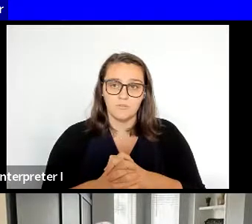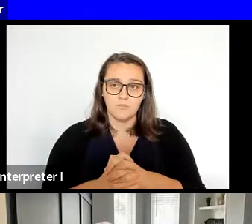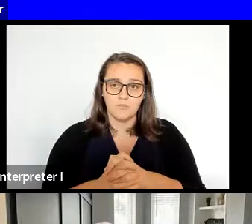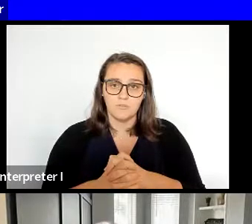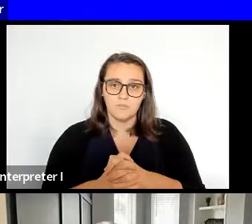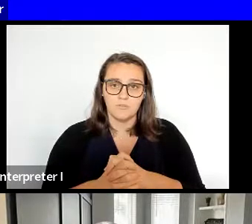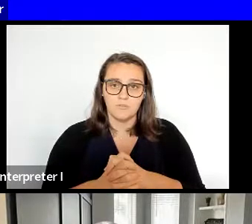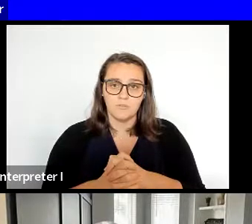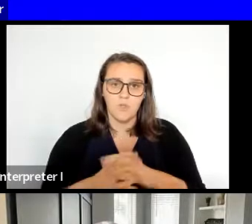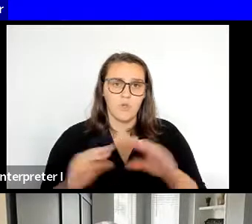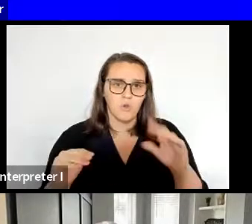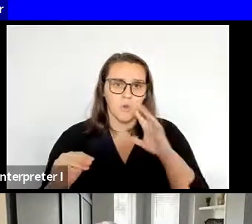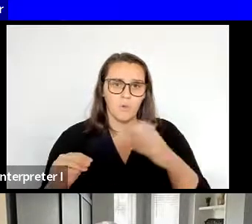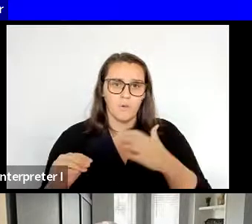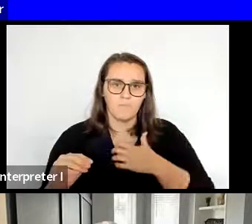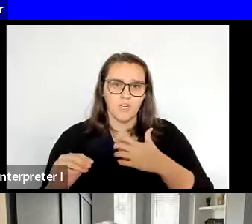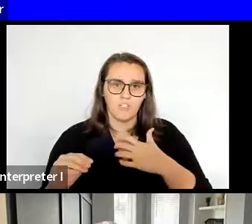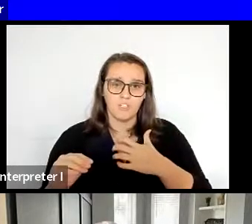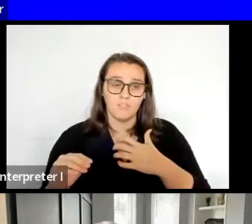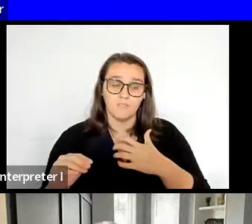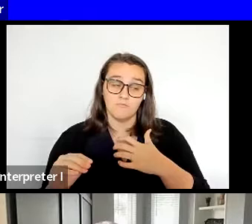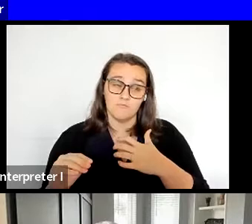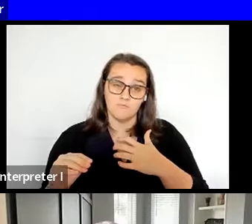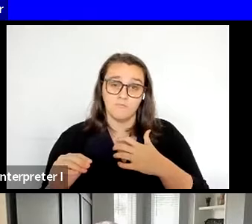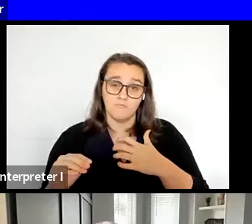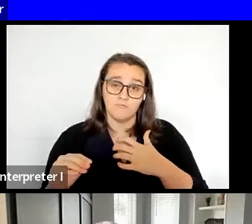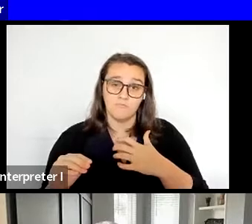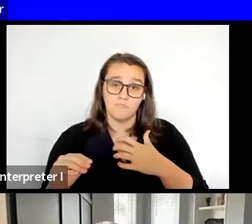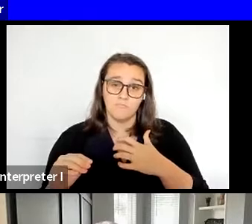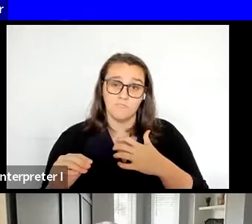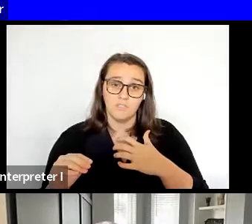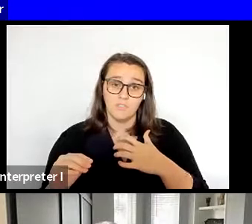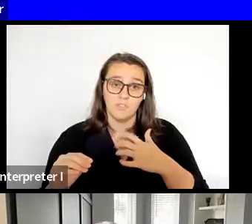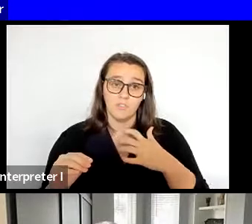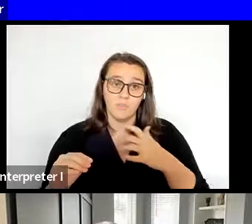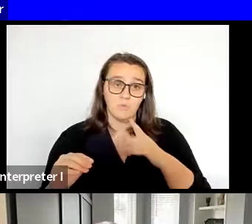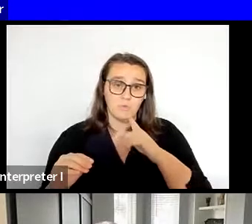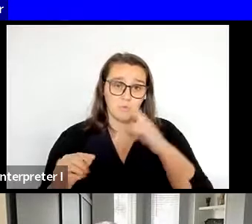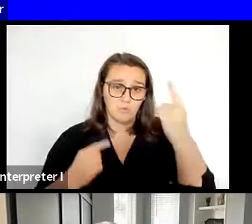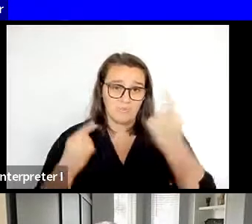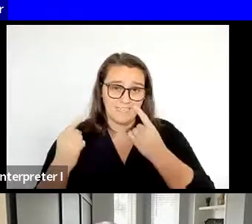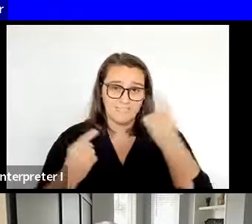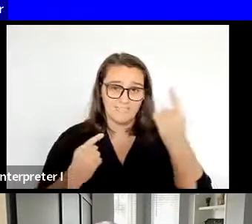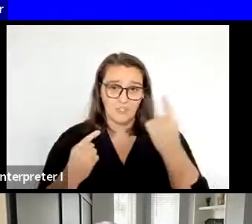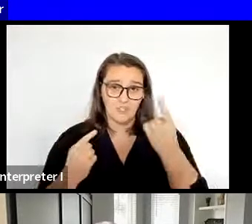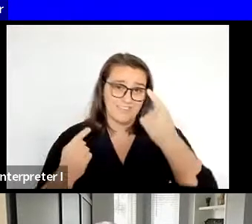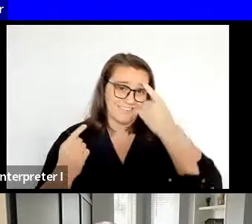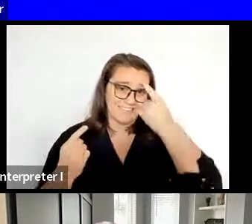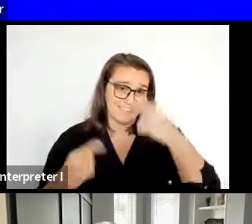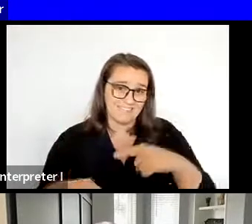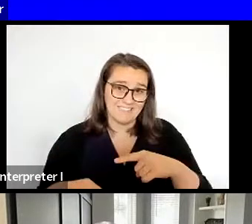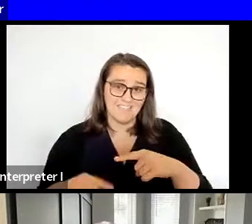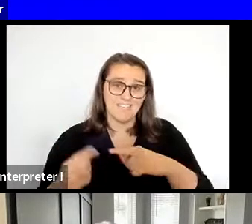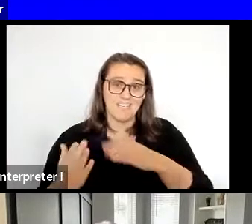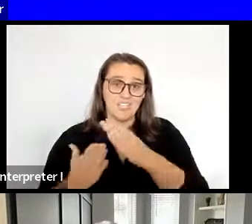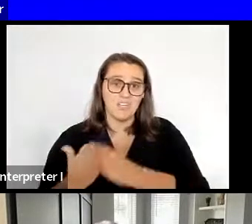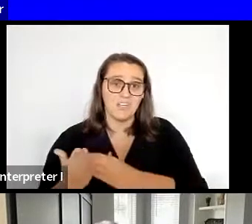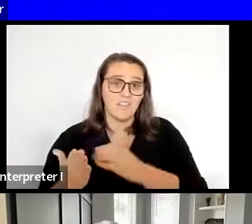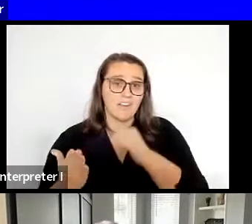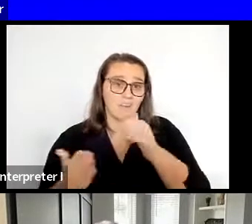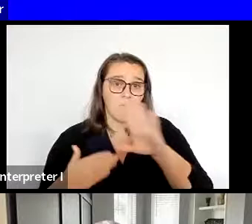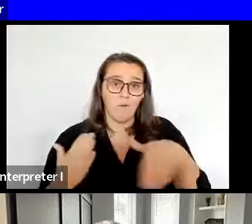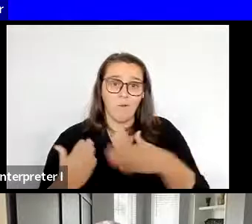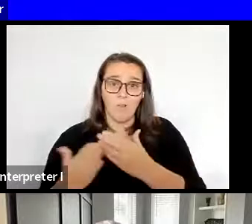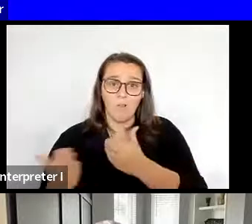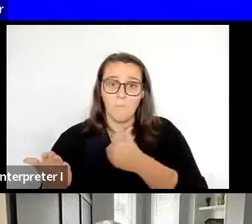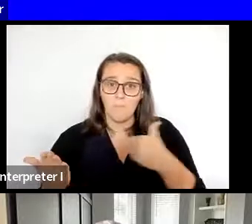if there's no objection, or maybe if there is, I'm going to move to reconsider the consent agenda because not all the members were present. I'm